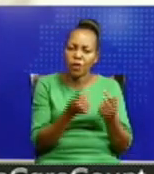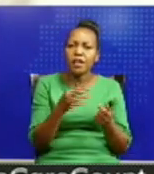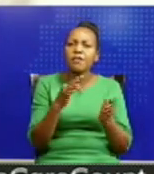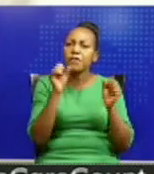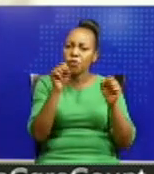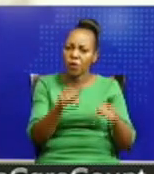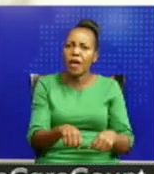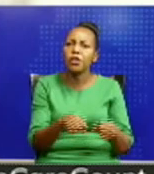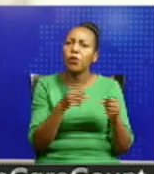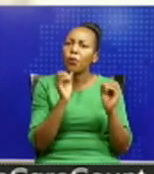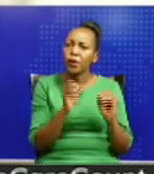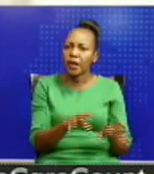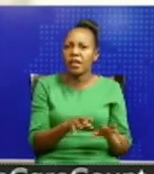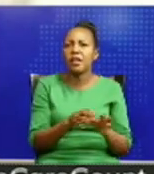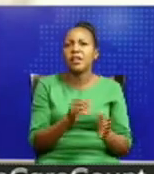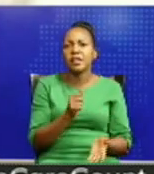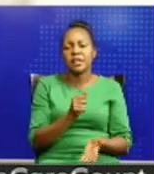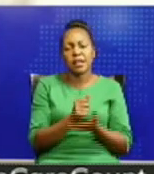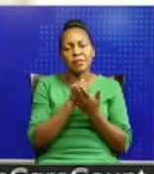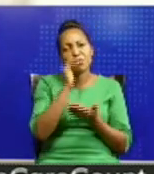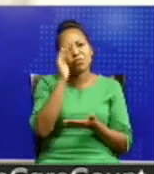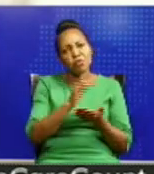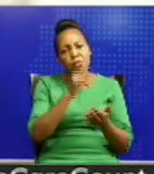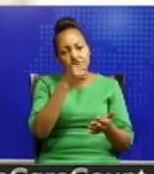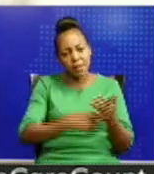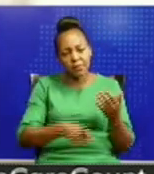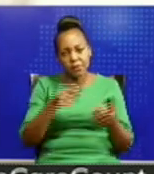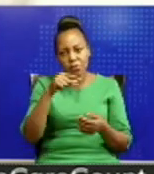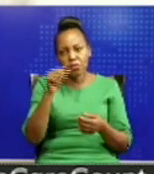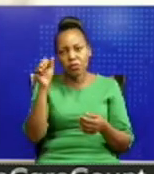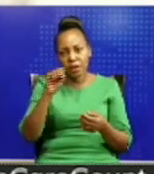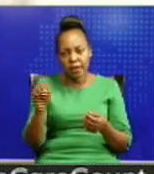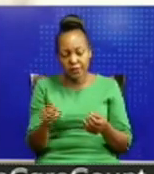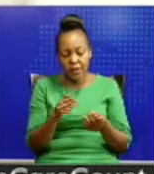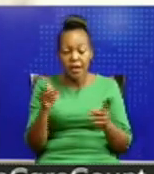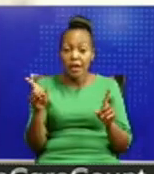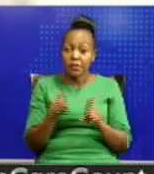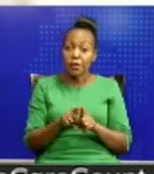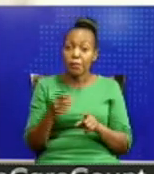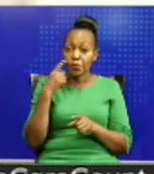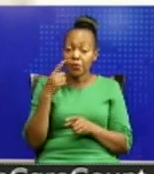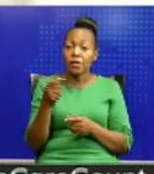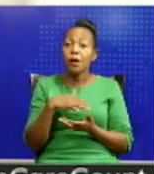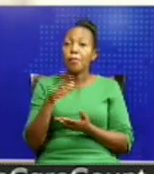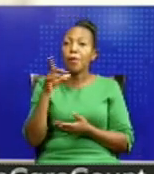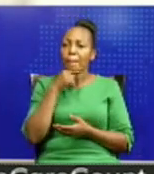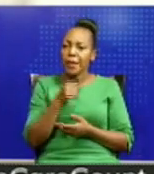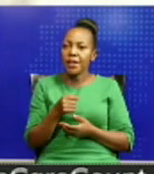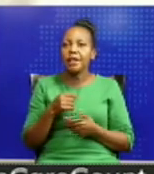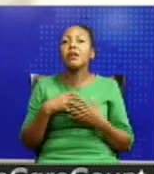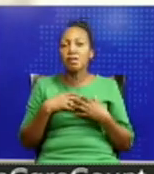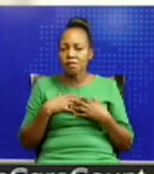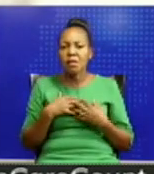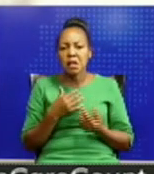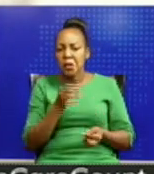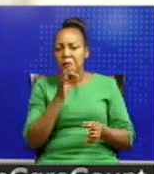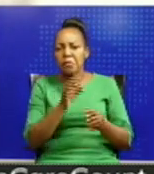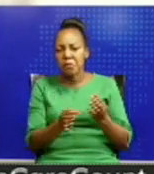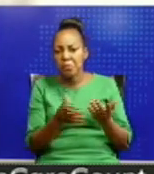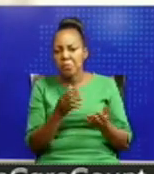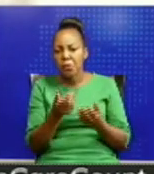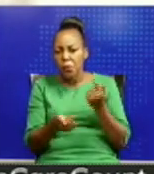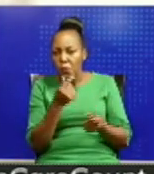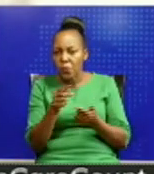to afford, if they can reduce taxes on the gas, we can even see actually that more men will be motivated to take